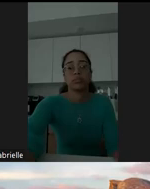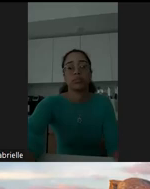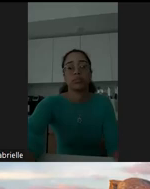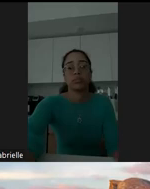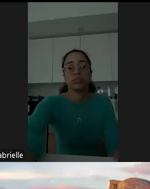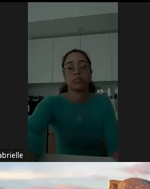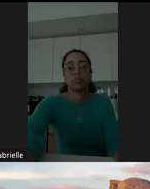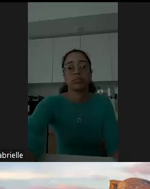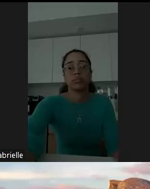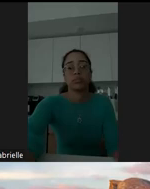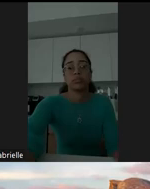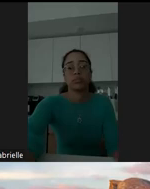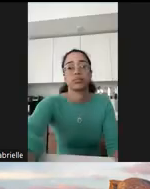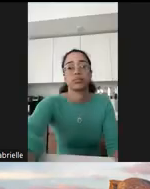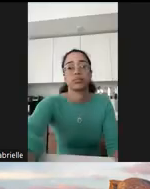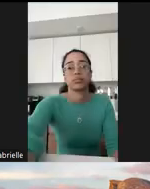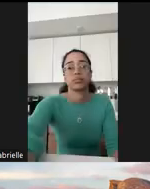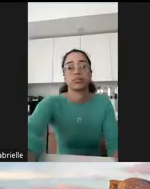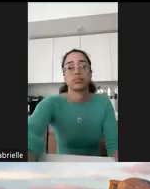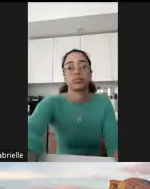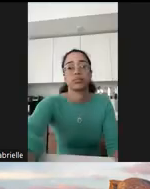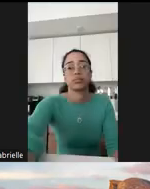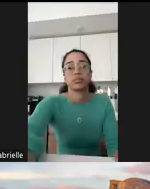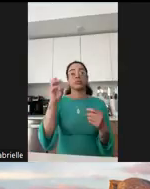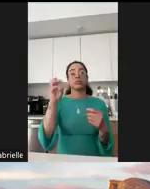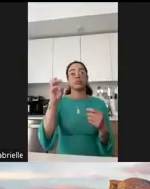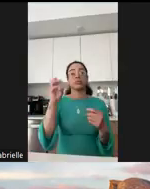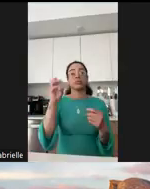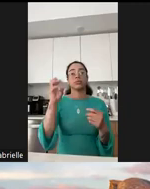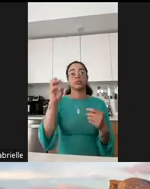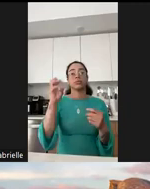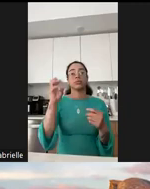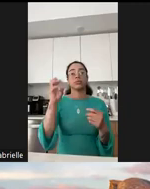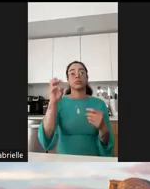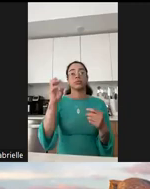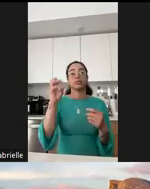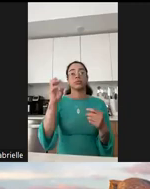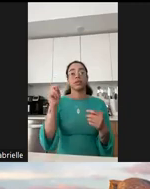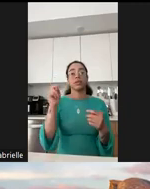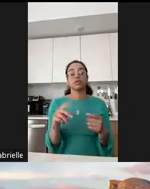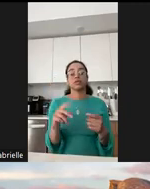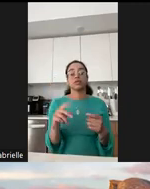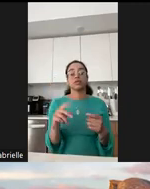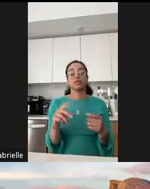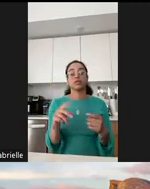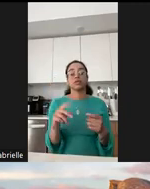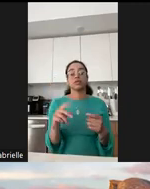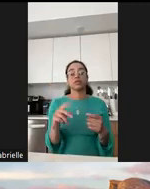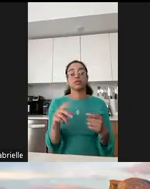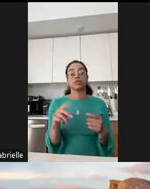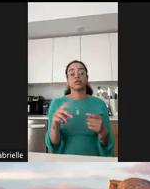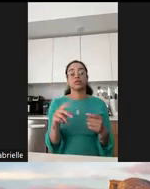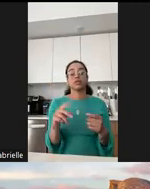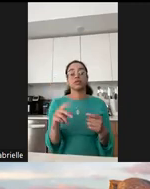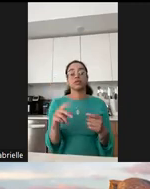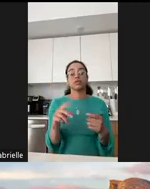participation to the general public of older adults age 55 and over, and overall data collection will occur between June and July of